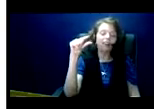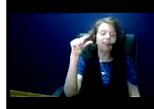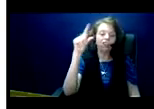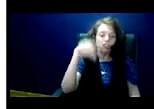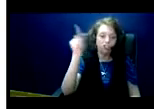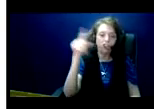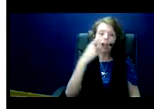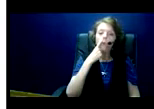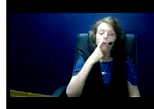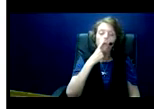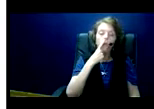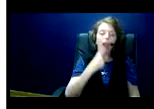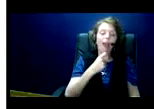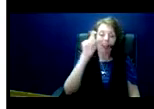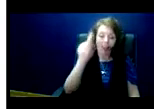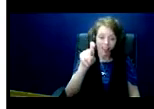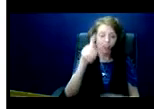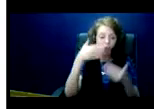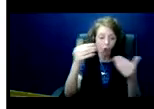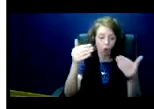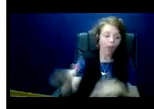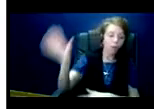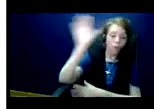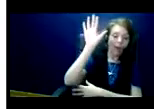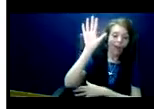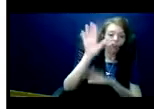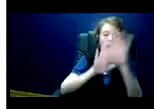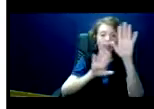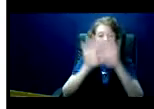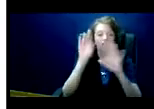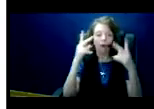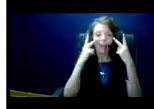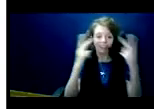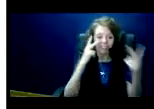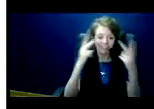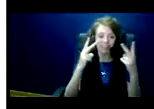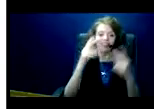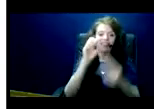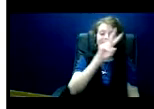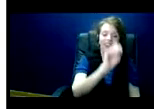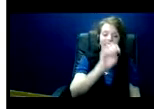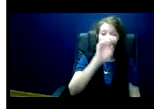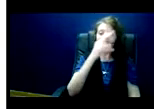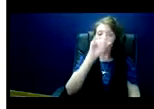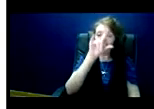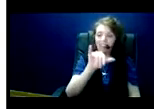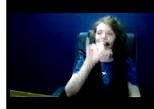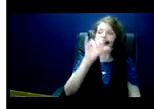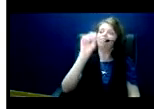and raise your blue hand just so I make sure that you guys have found that? All right, I see Eve and Samantha and Hayley and Heidi.